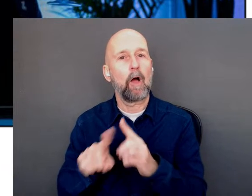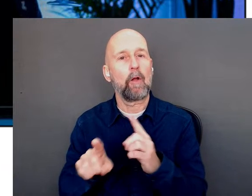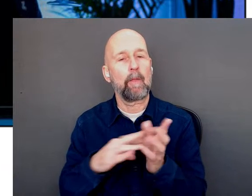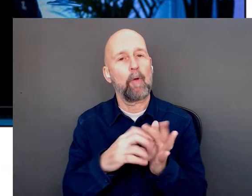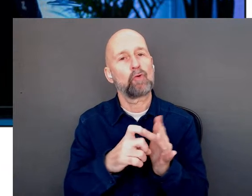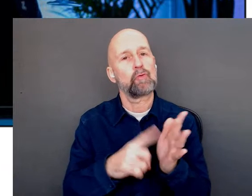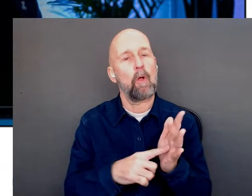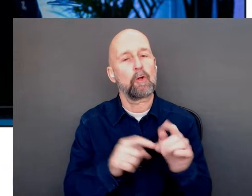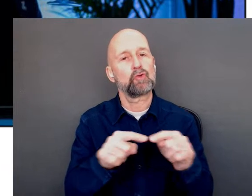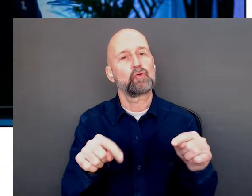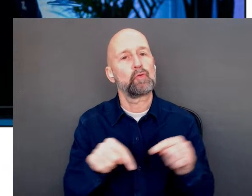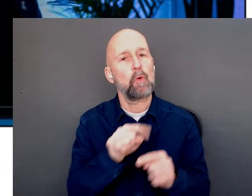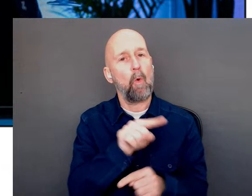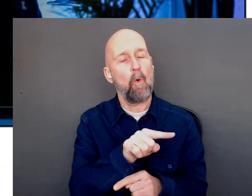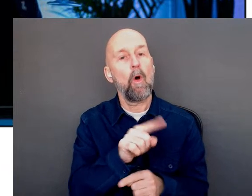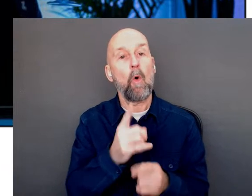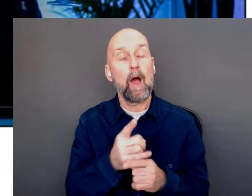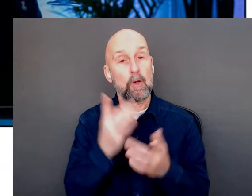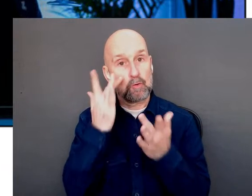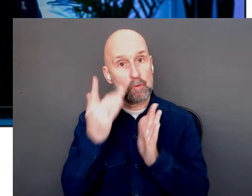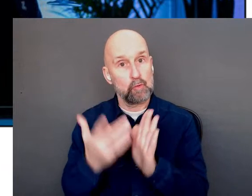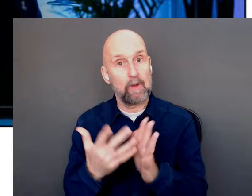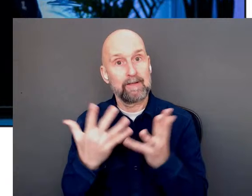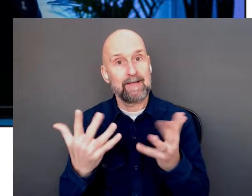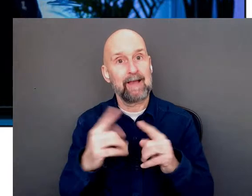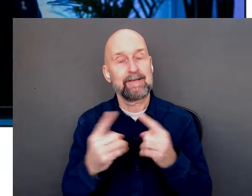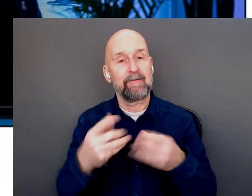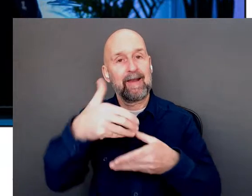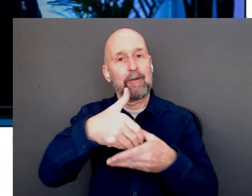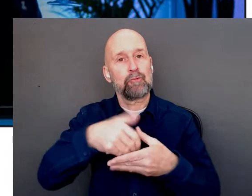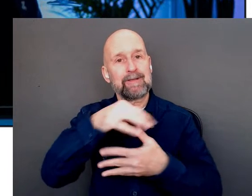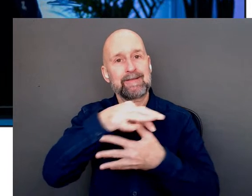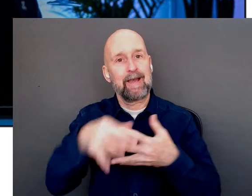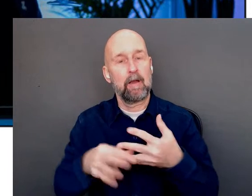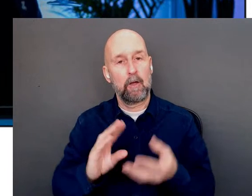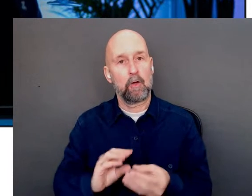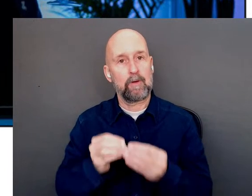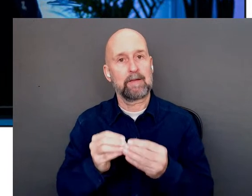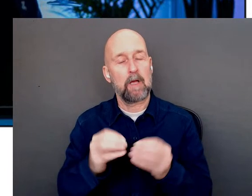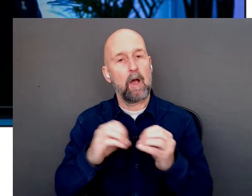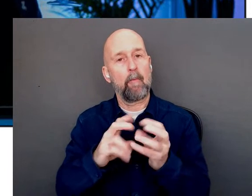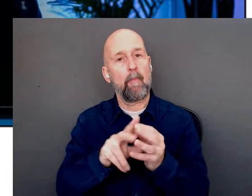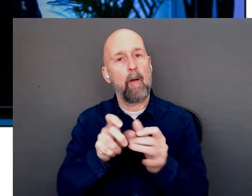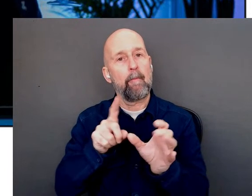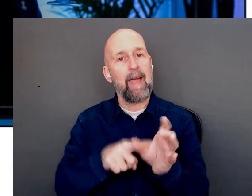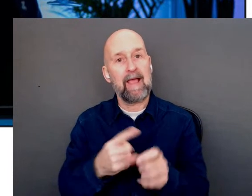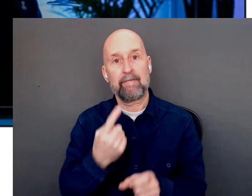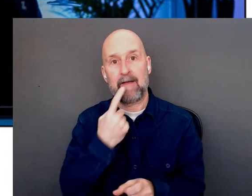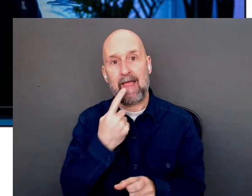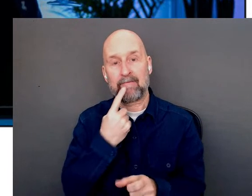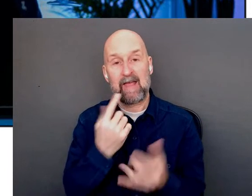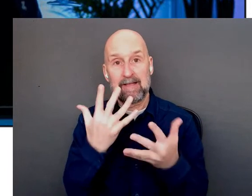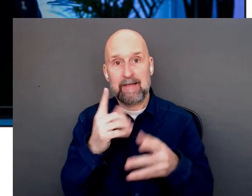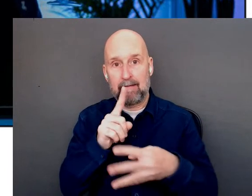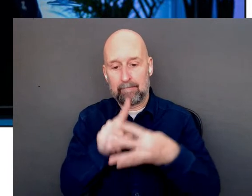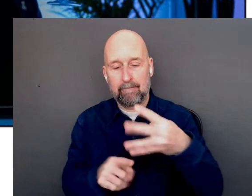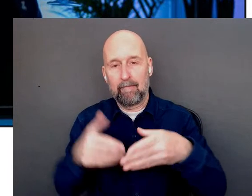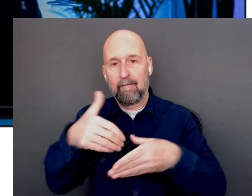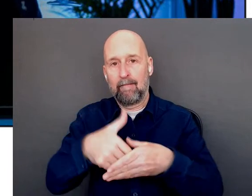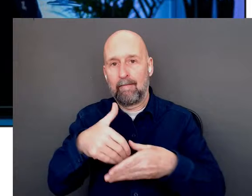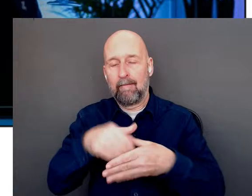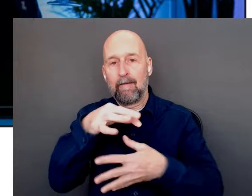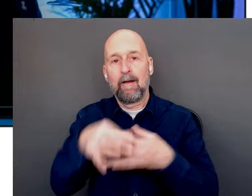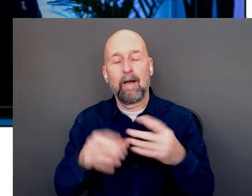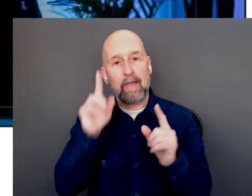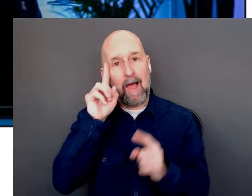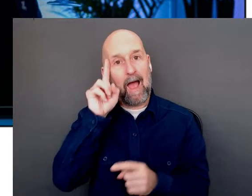idea was to showcase the 10 different ingredients that create the Bombay Sapphire flavor. And so we came up with this idea to